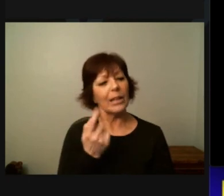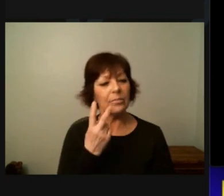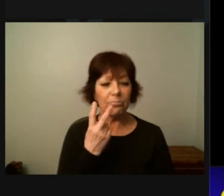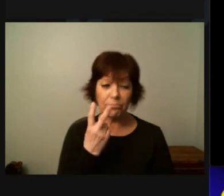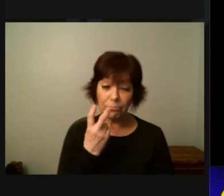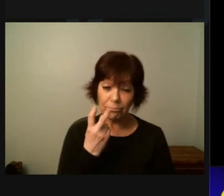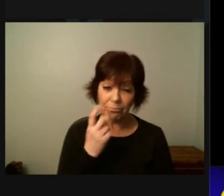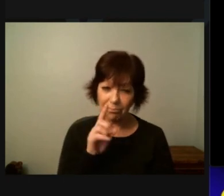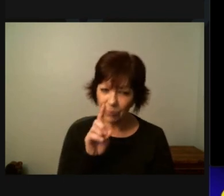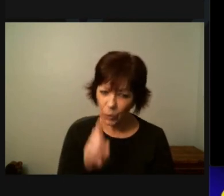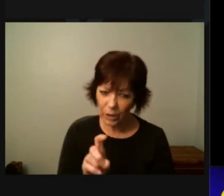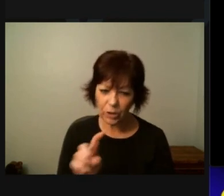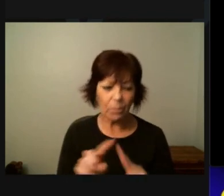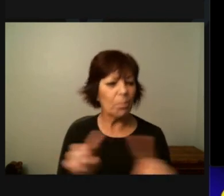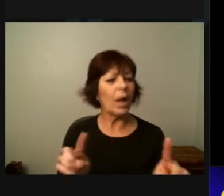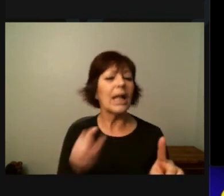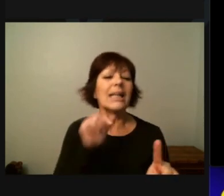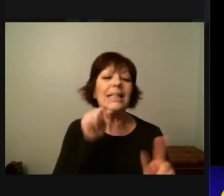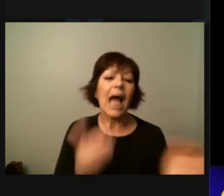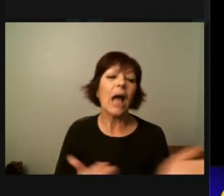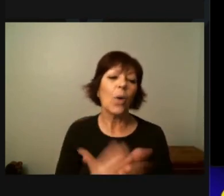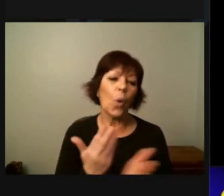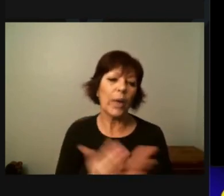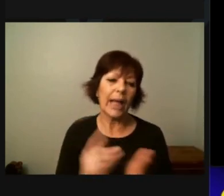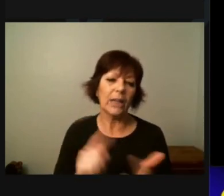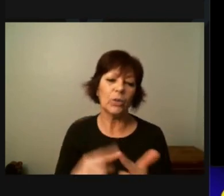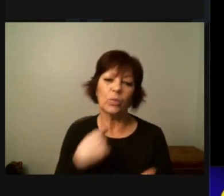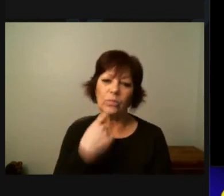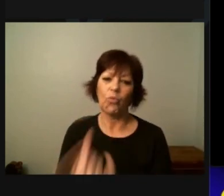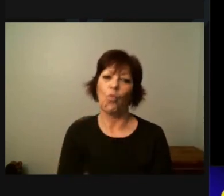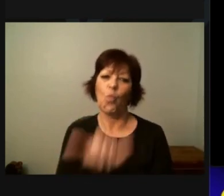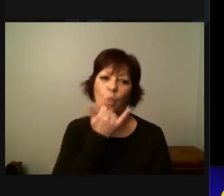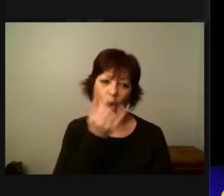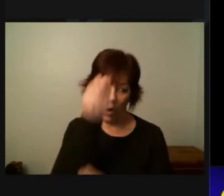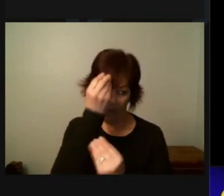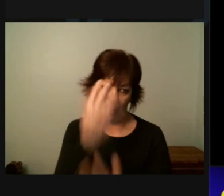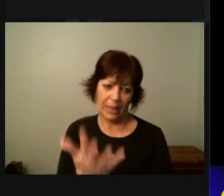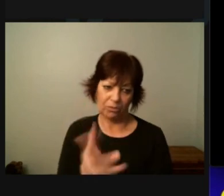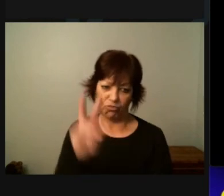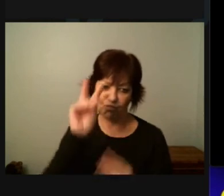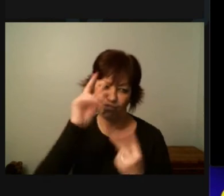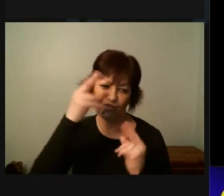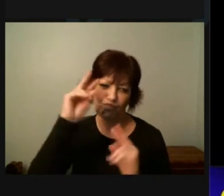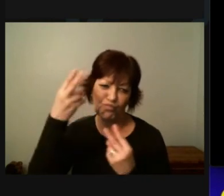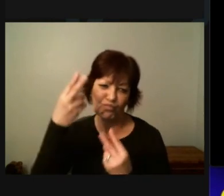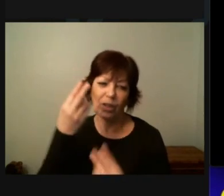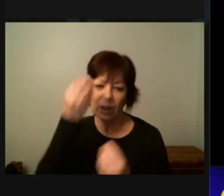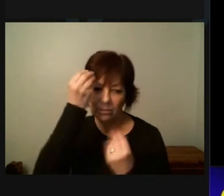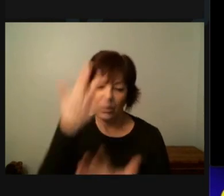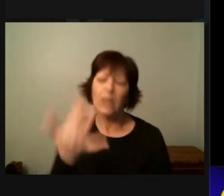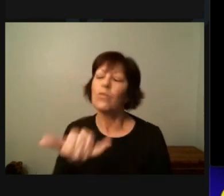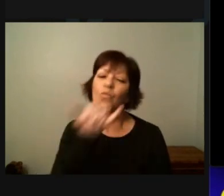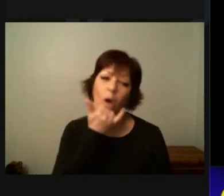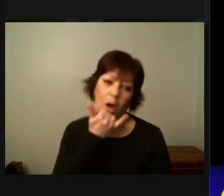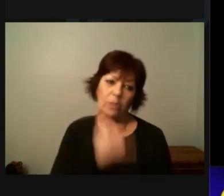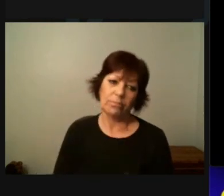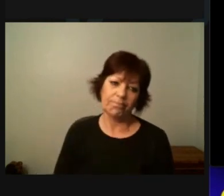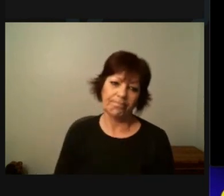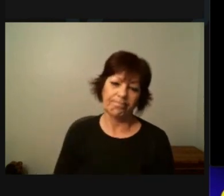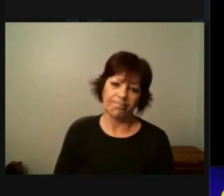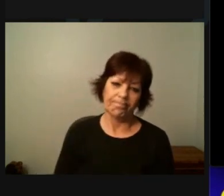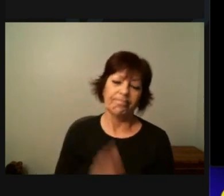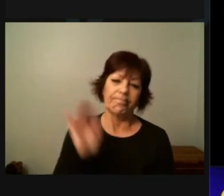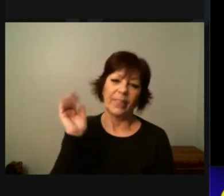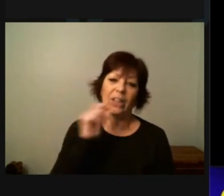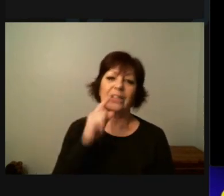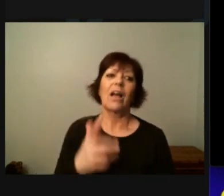ask questions, but it's not okay to share disinformation and misinformation either in person or online. And there certainly